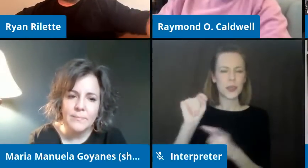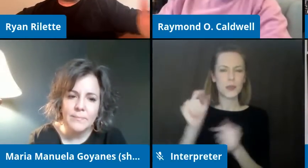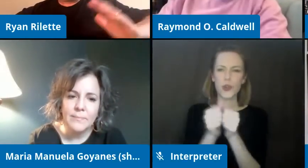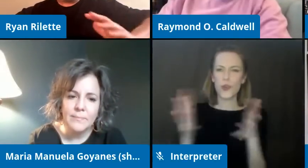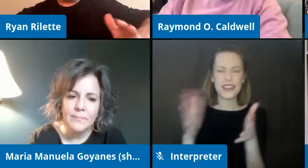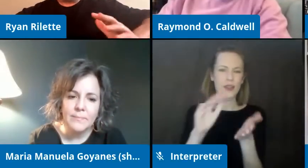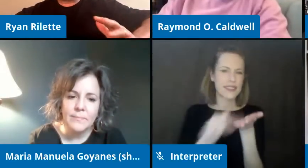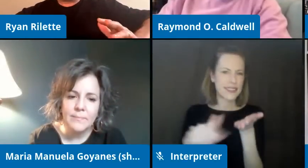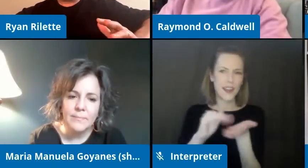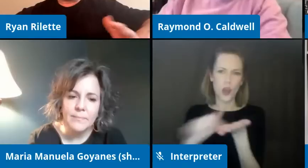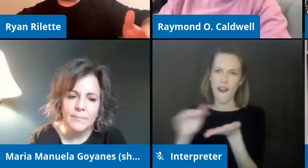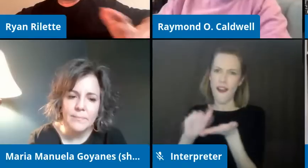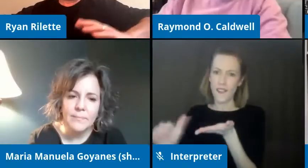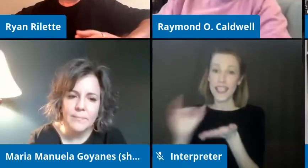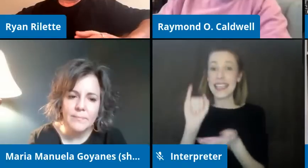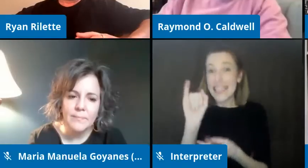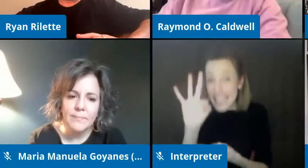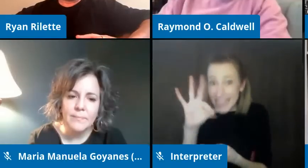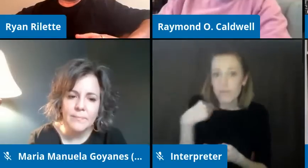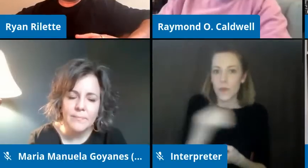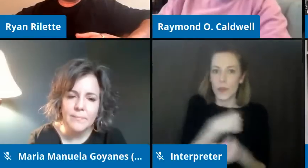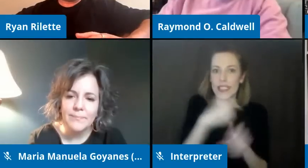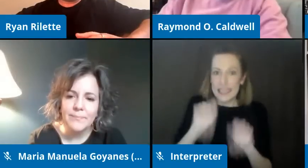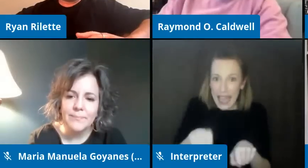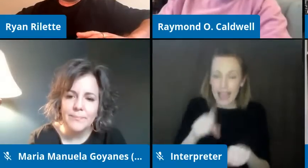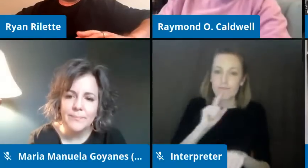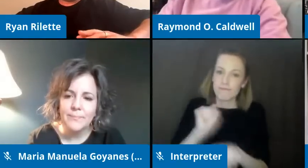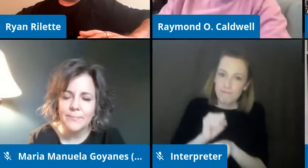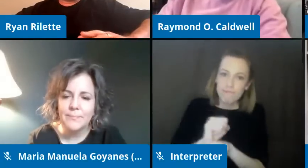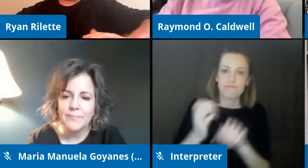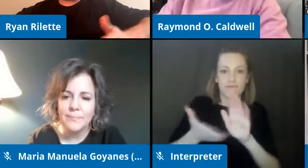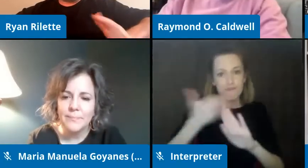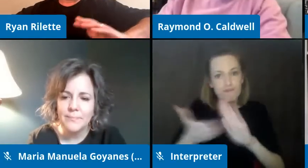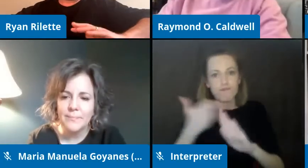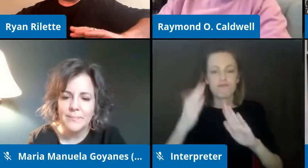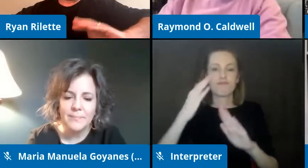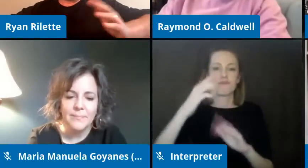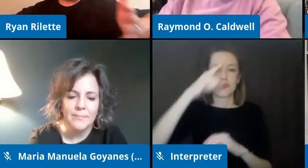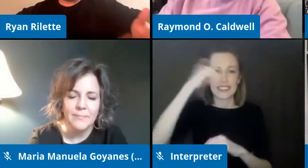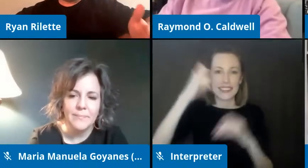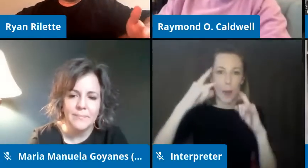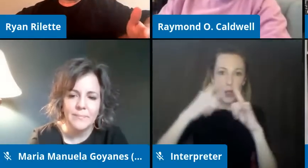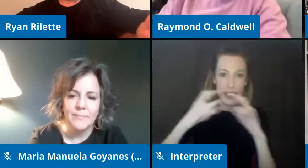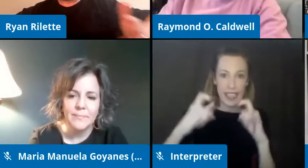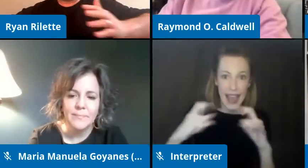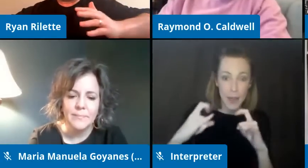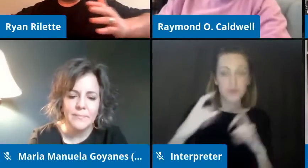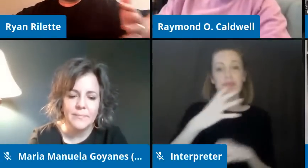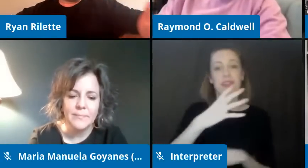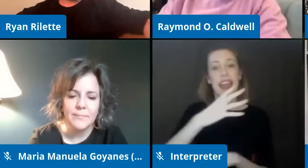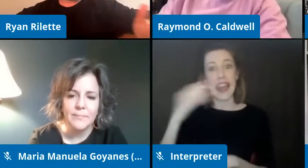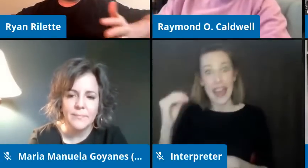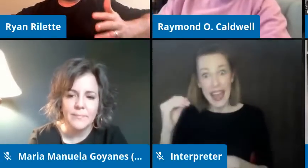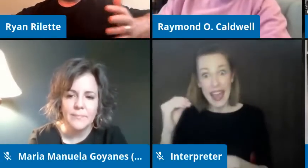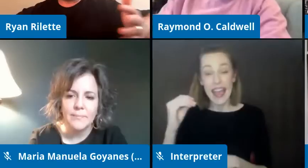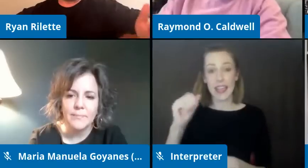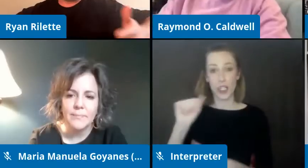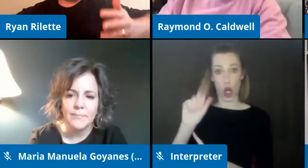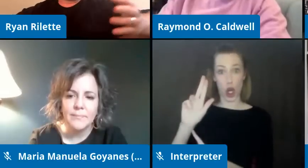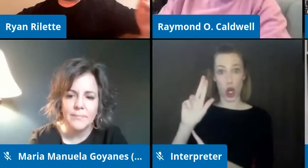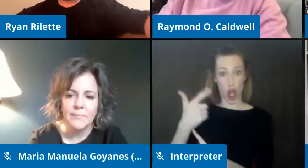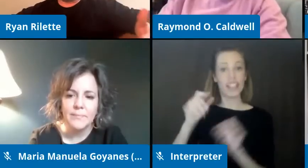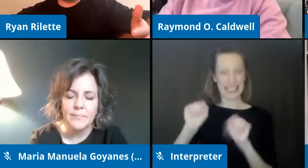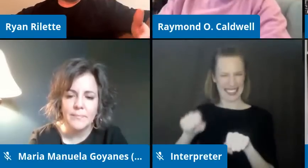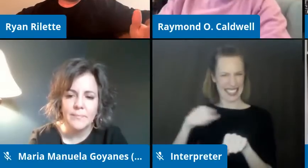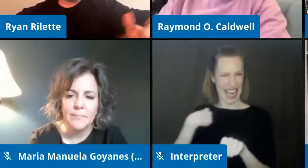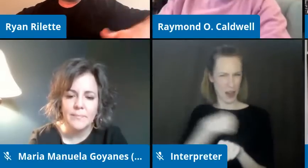summer camp going and that we can actually start building the first show of the year, Quixote Nuevo, in August. It's one of the big questions I think that